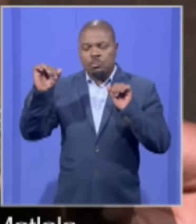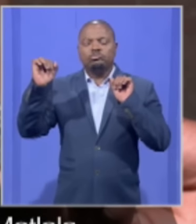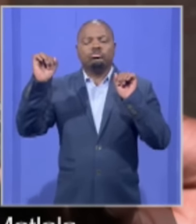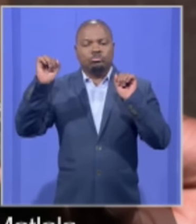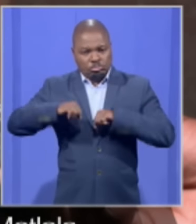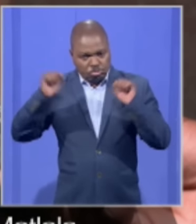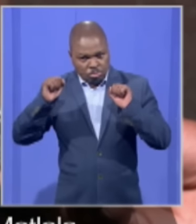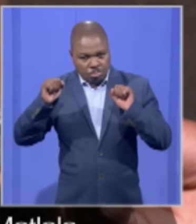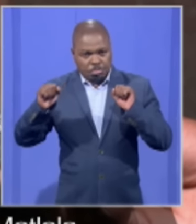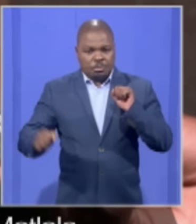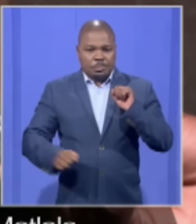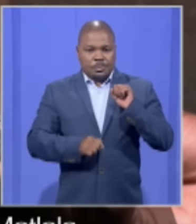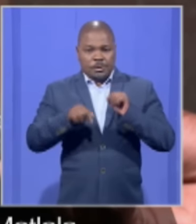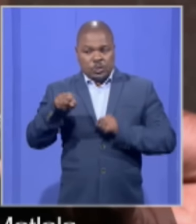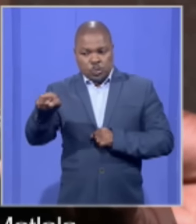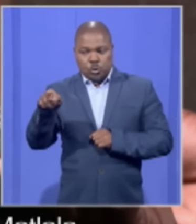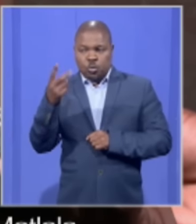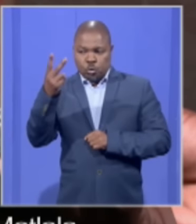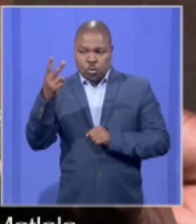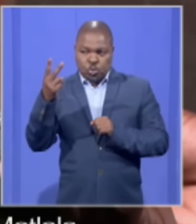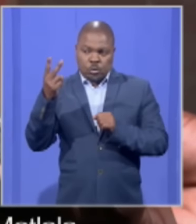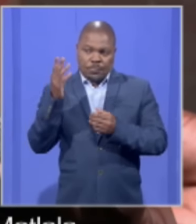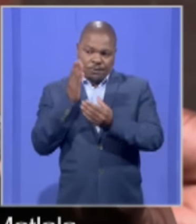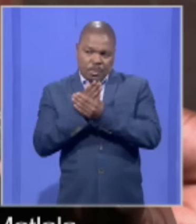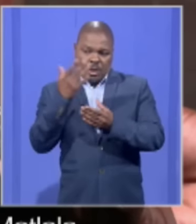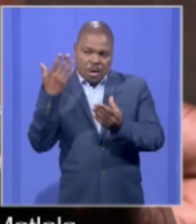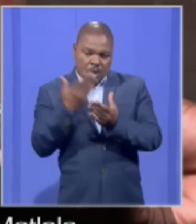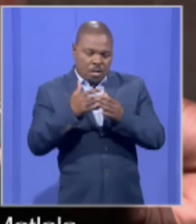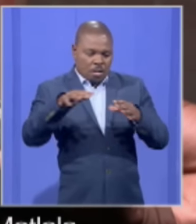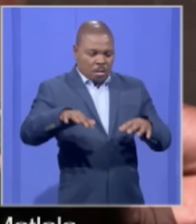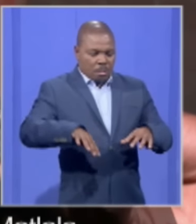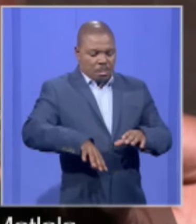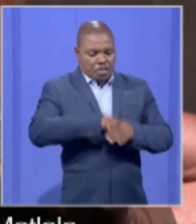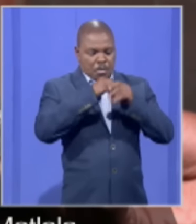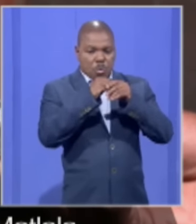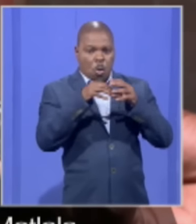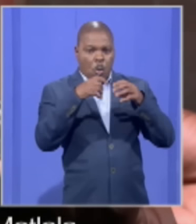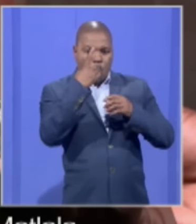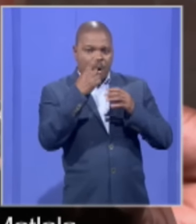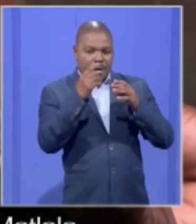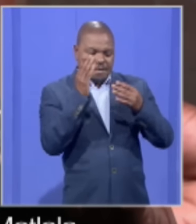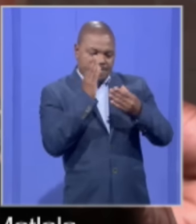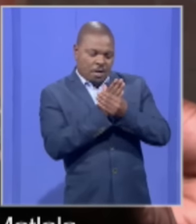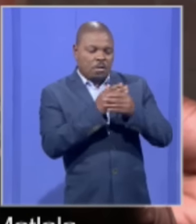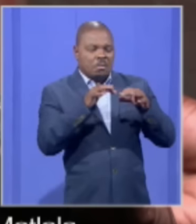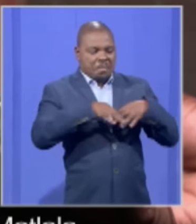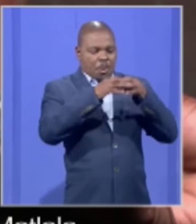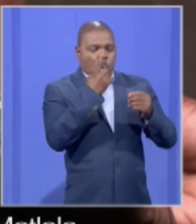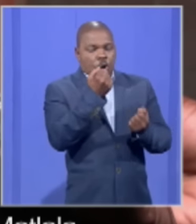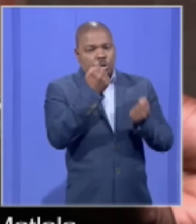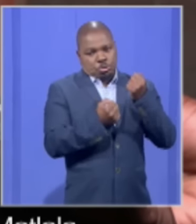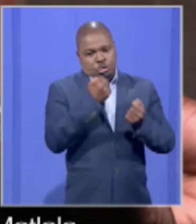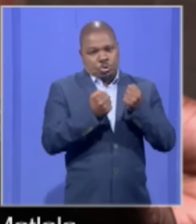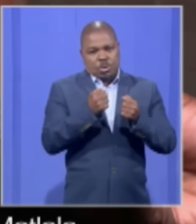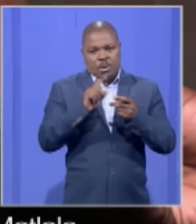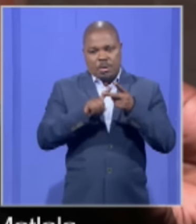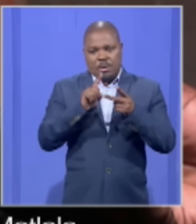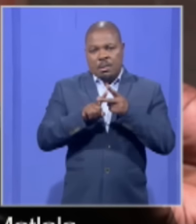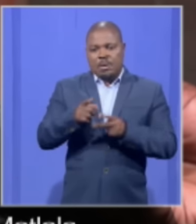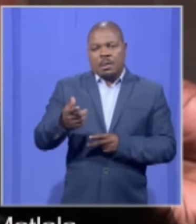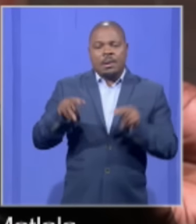consent for the 2 matters to be centralized, and thereafter forwarded the docket to the Office of the